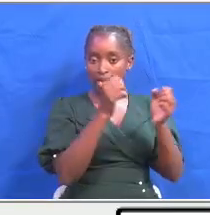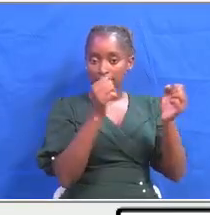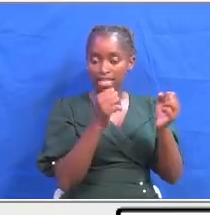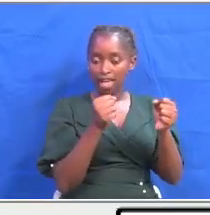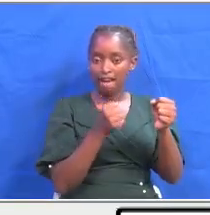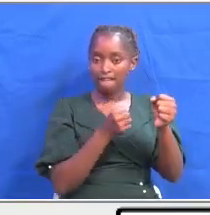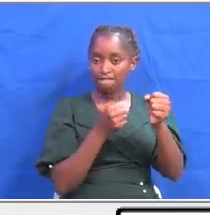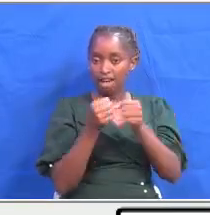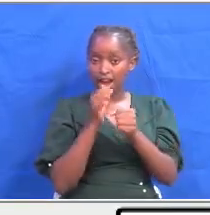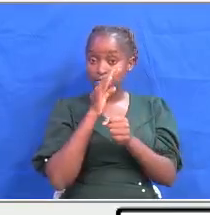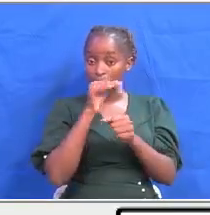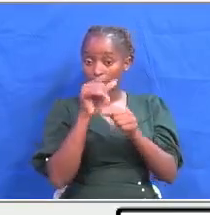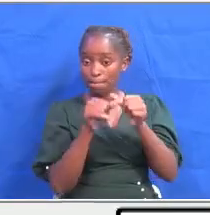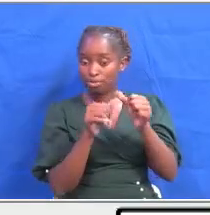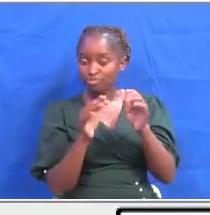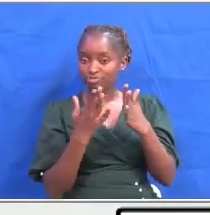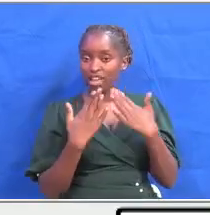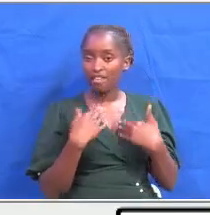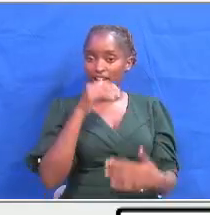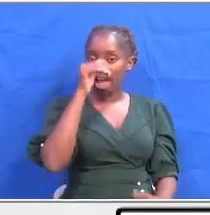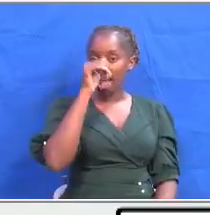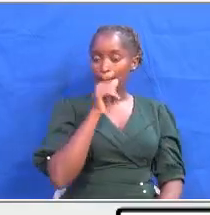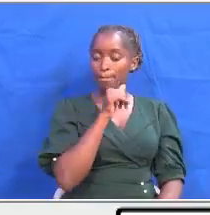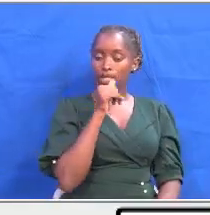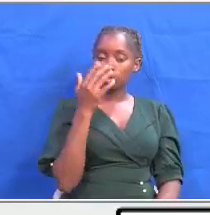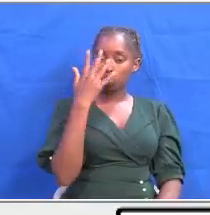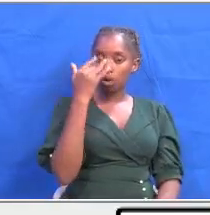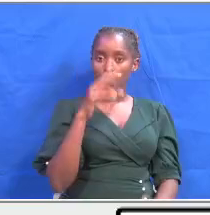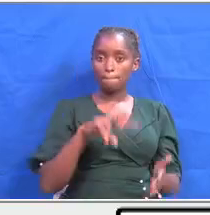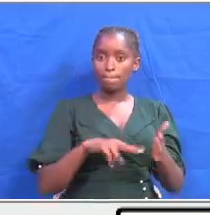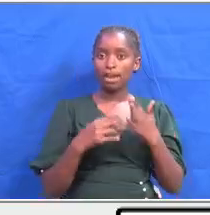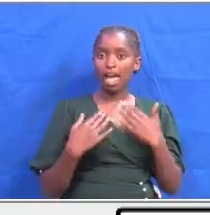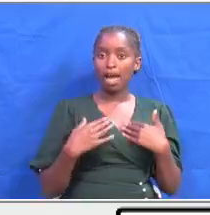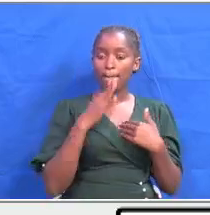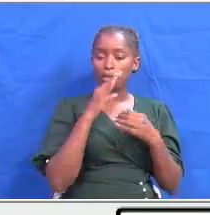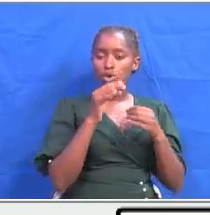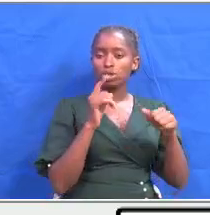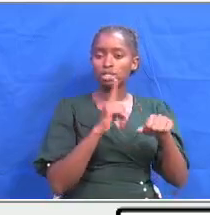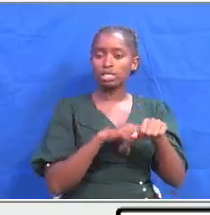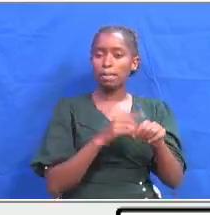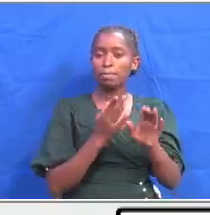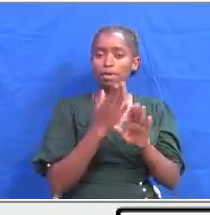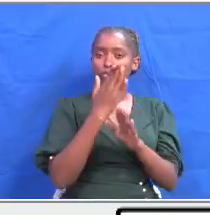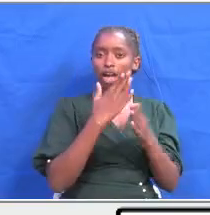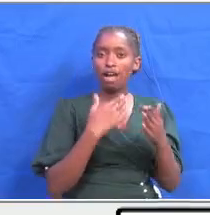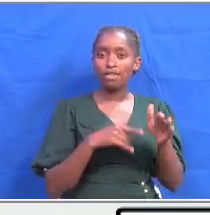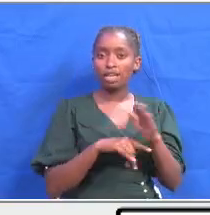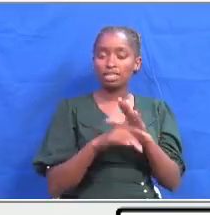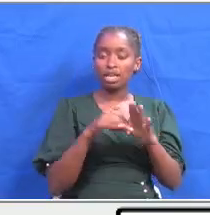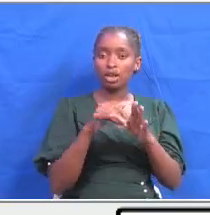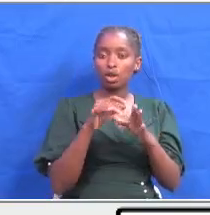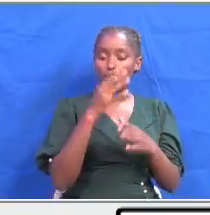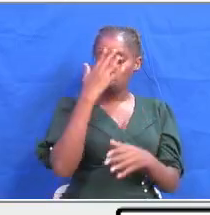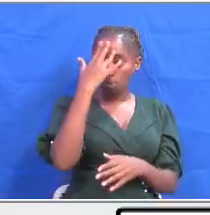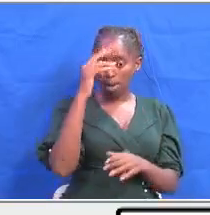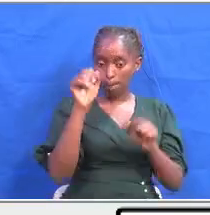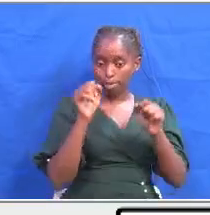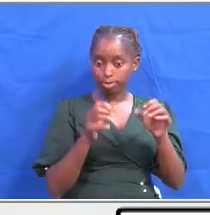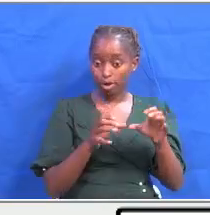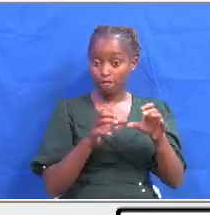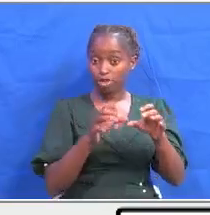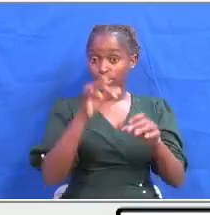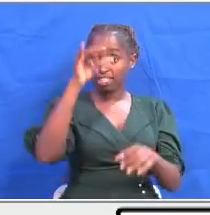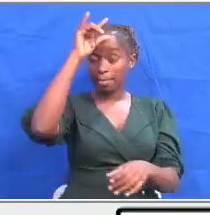and I predict, there'll be a protracted long period of time before a successor is actually sworn in office, because it may even force the government of the day to